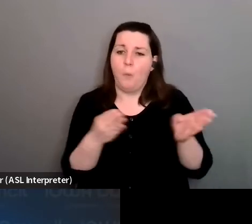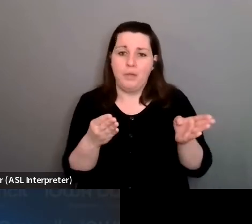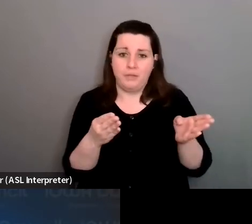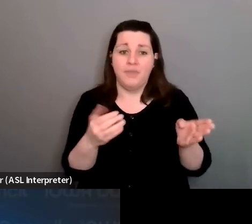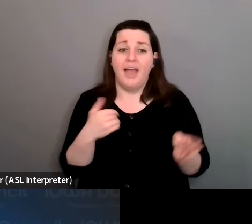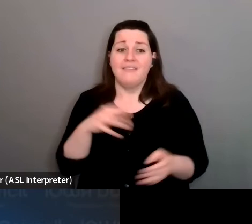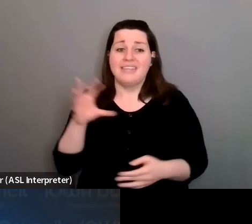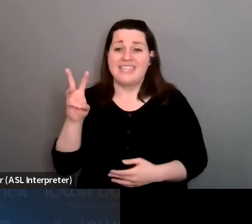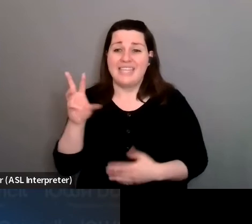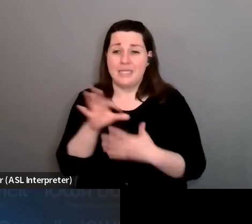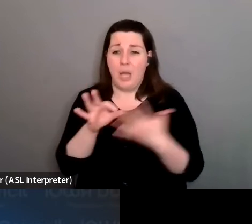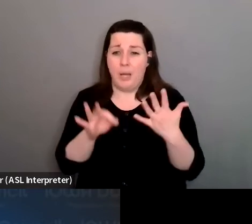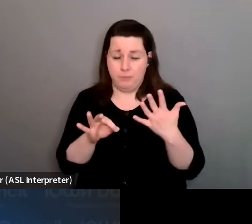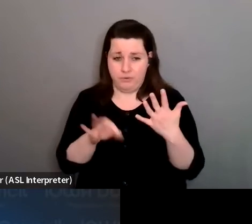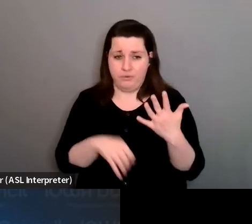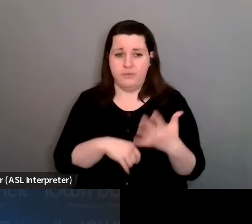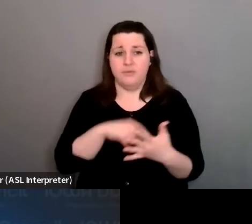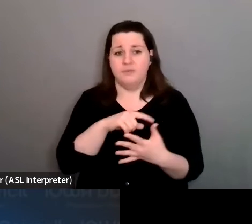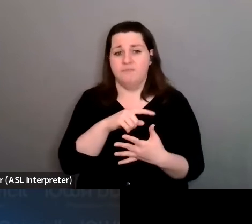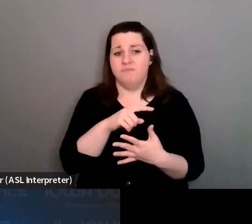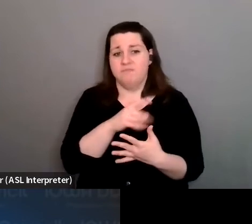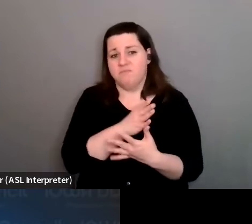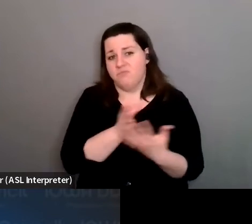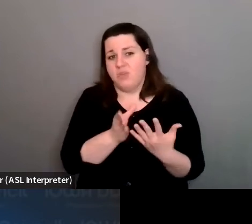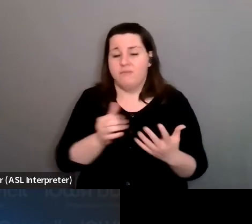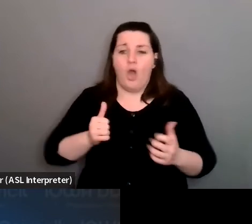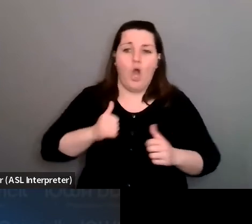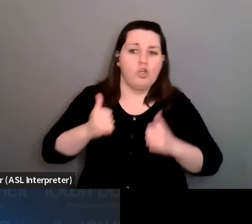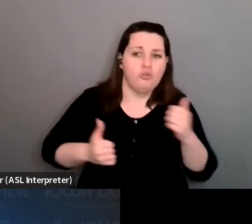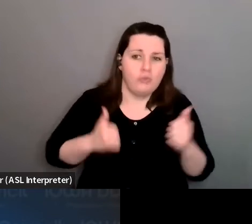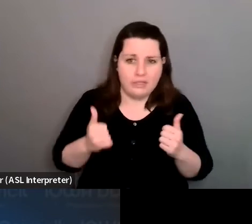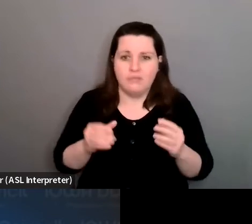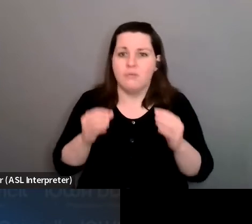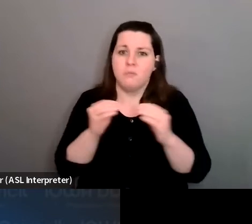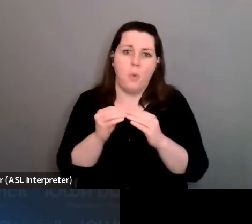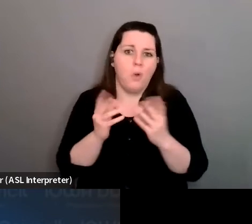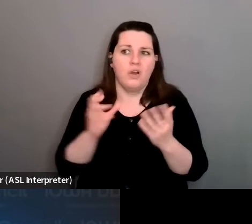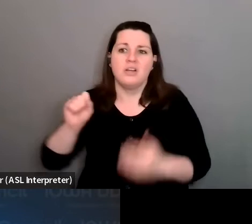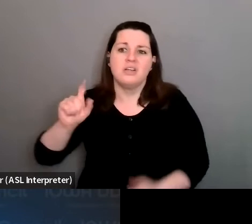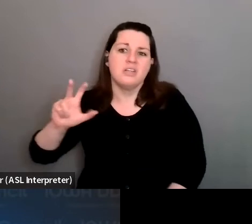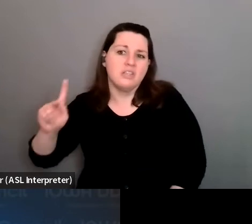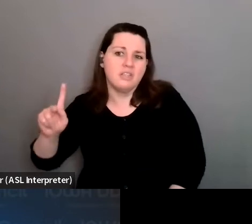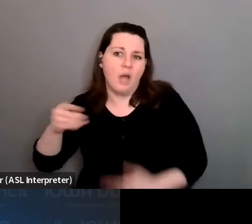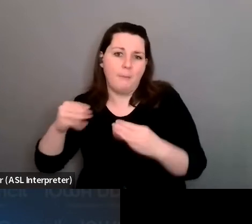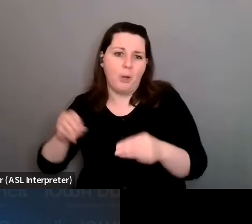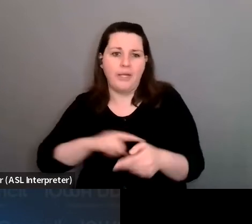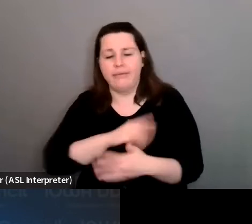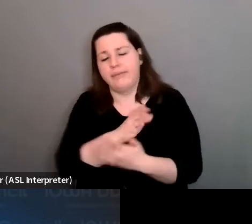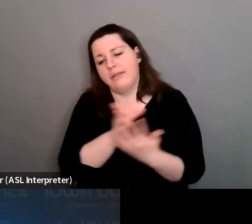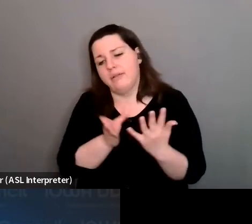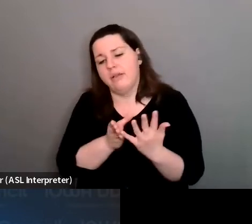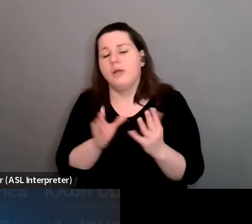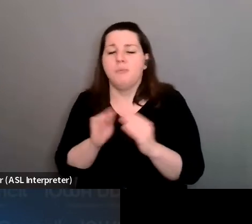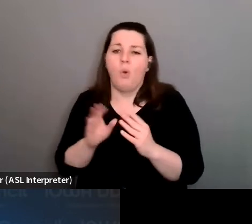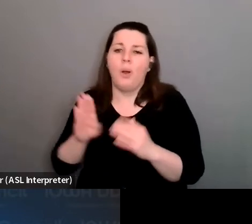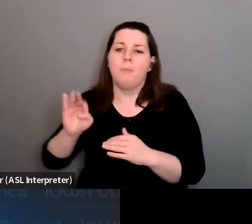to choose from. They range from, aggressive things that are more in the stock market to conservative things that are more in the bond market. And